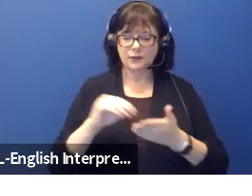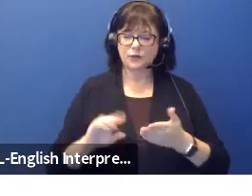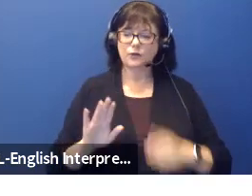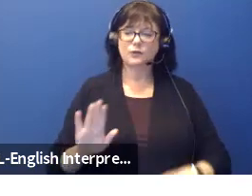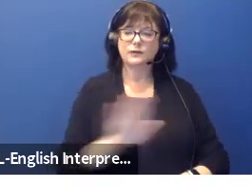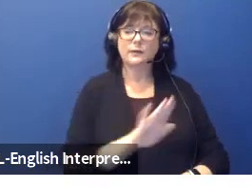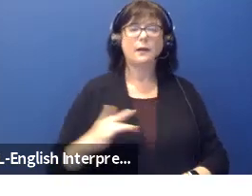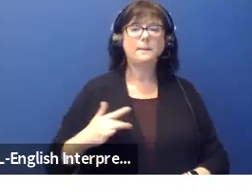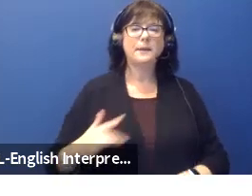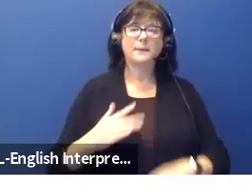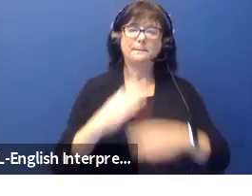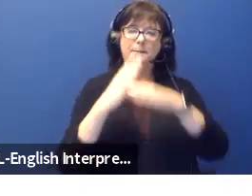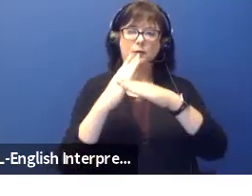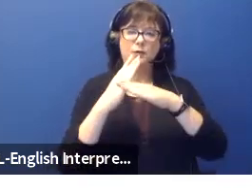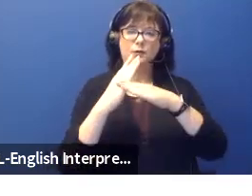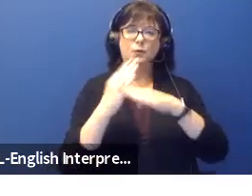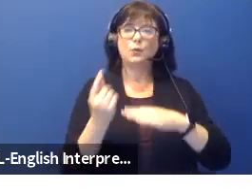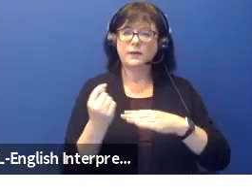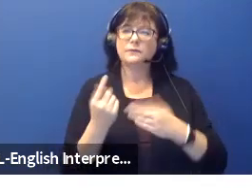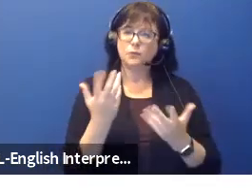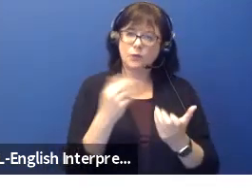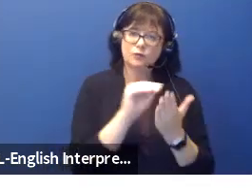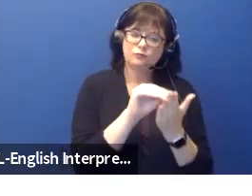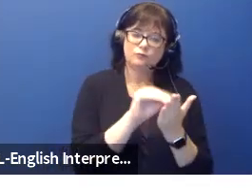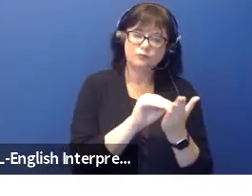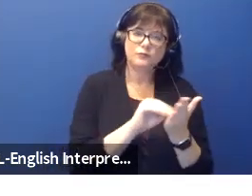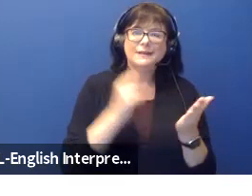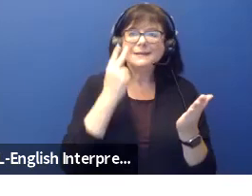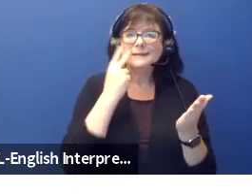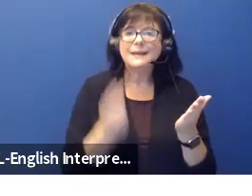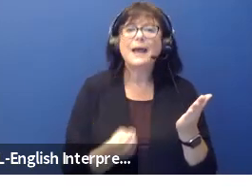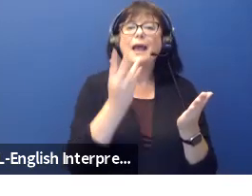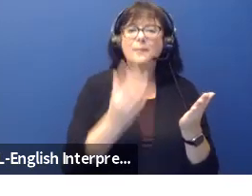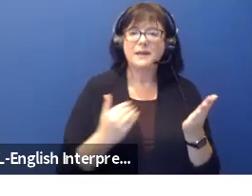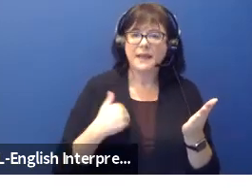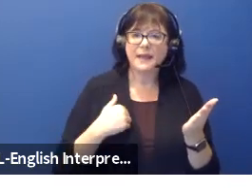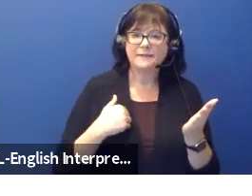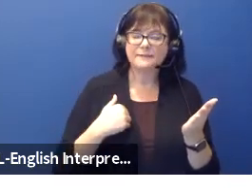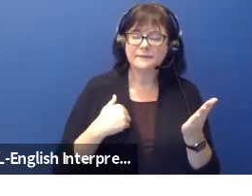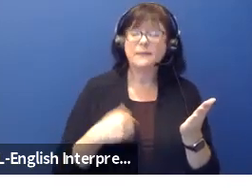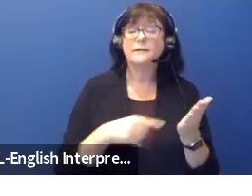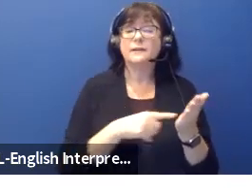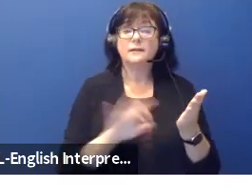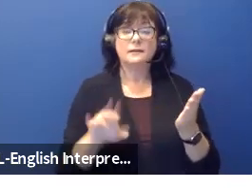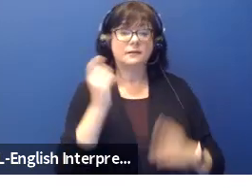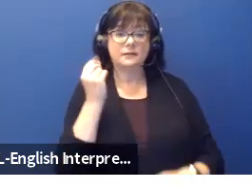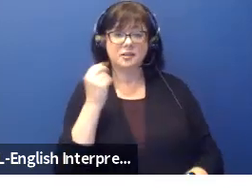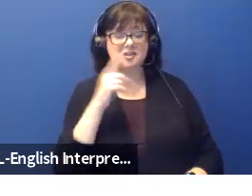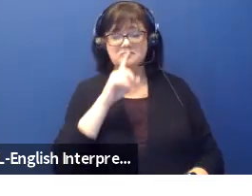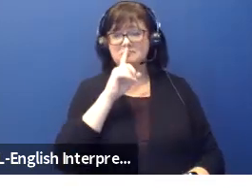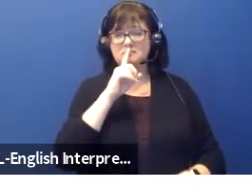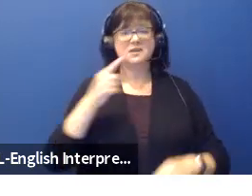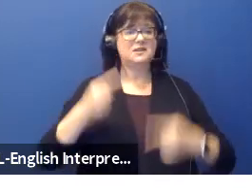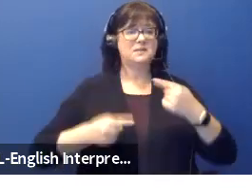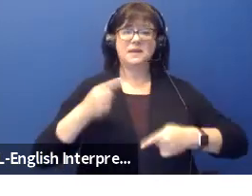of suitability. It's trying to attach a value, right or wrong, because we're not here to argue the right or wrong. We're just here to